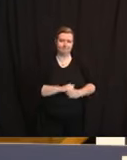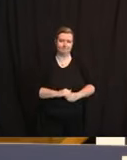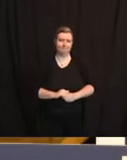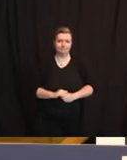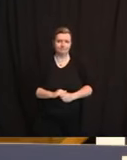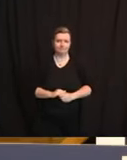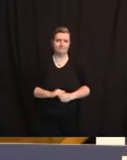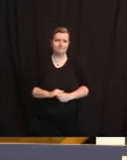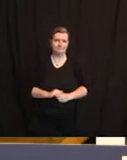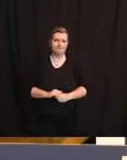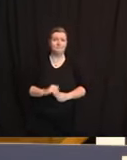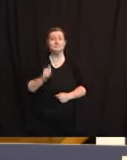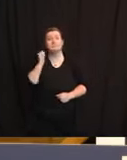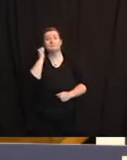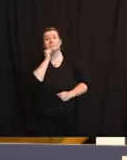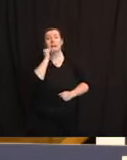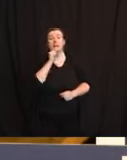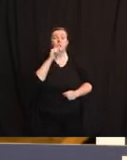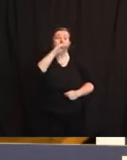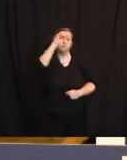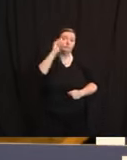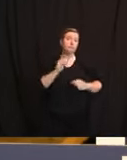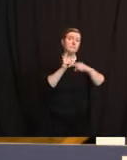The daily percent positivity